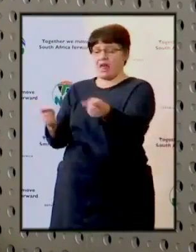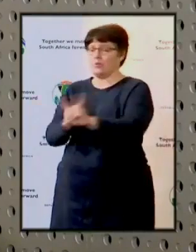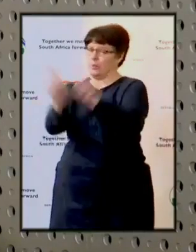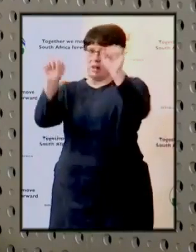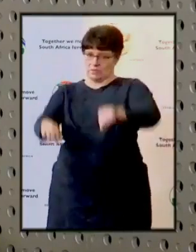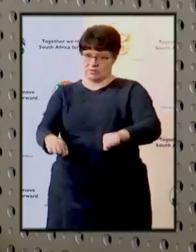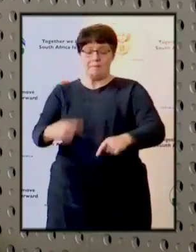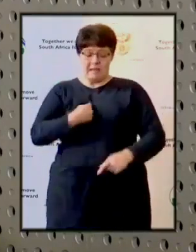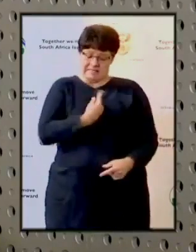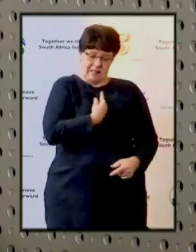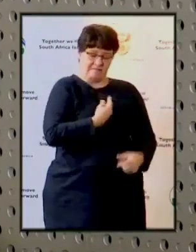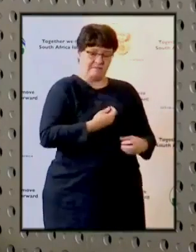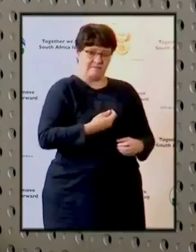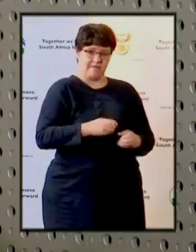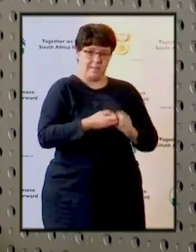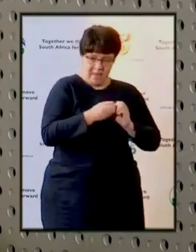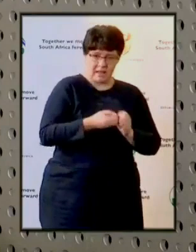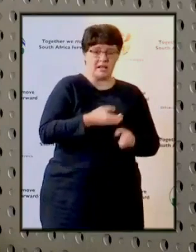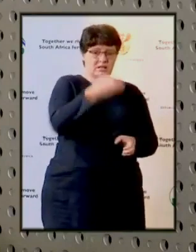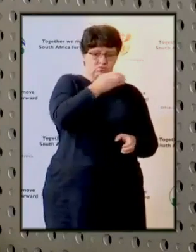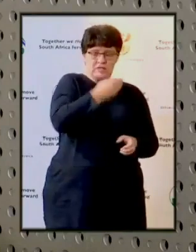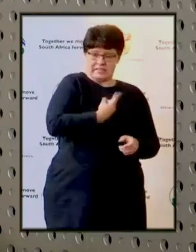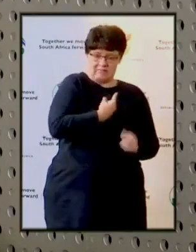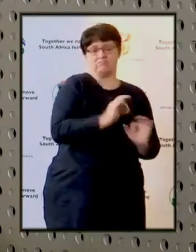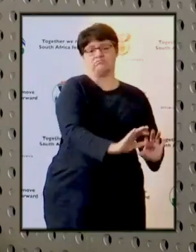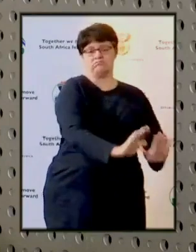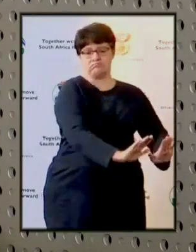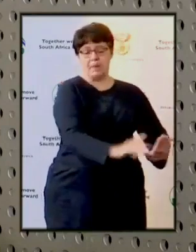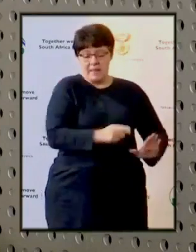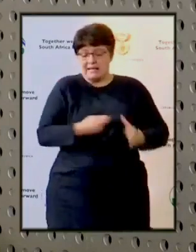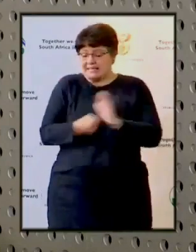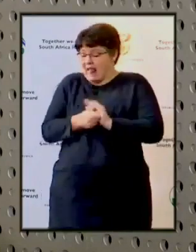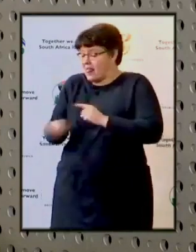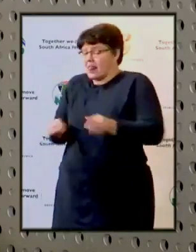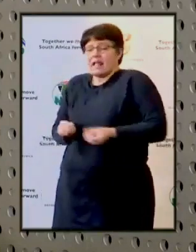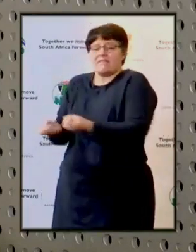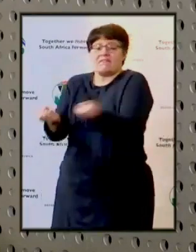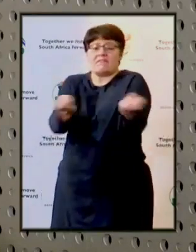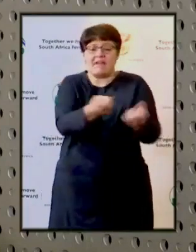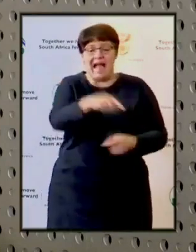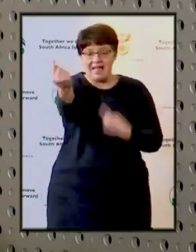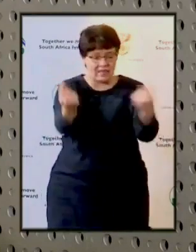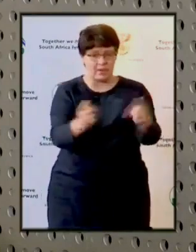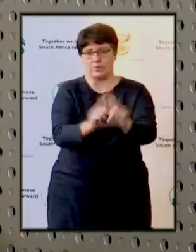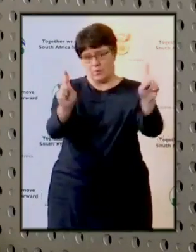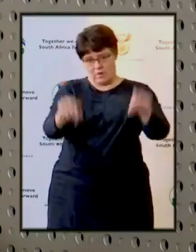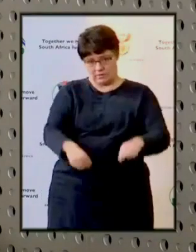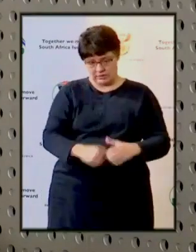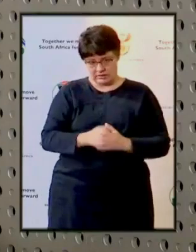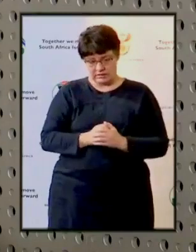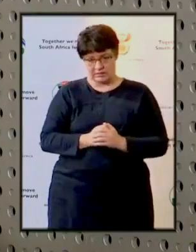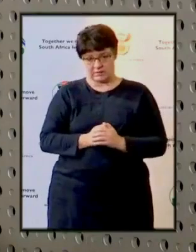So the sale, the distribution of liquor is not